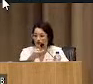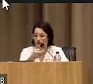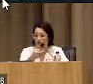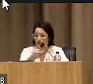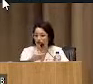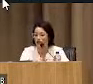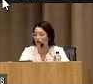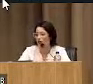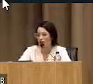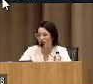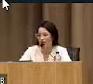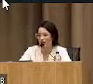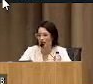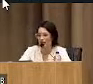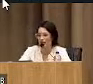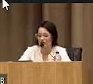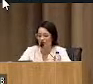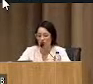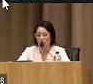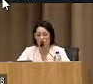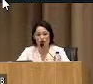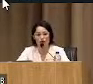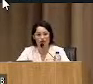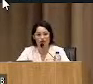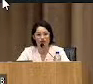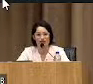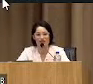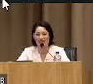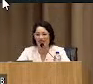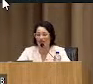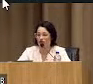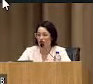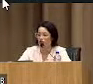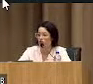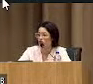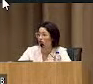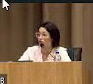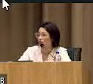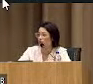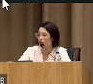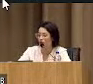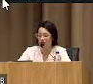and post-infection, and if they could leave behind some